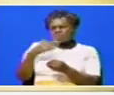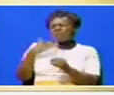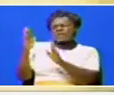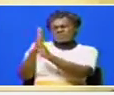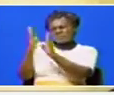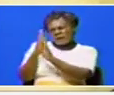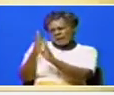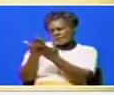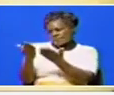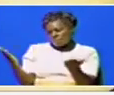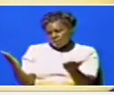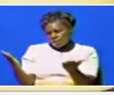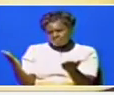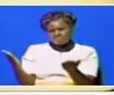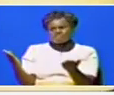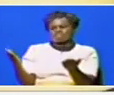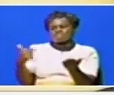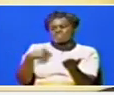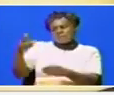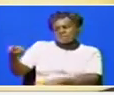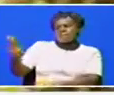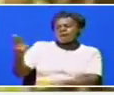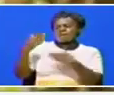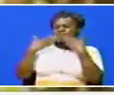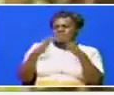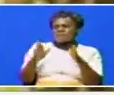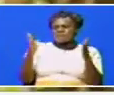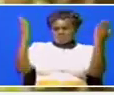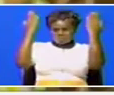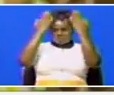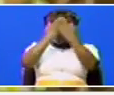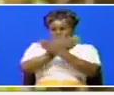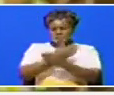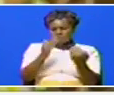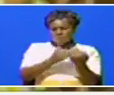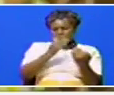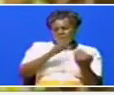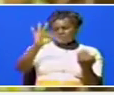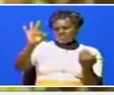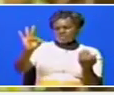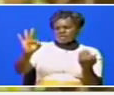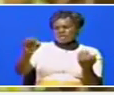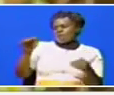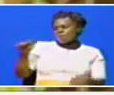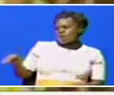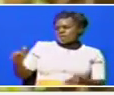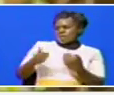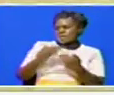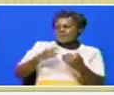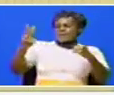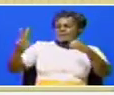kwenda kupitia hivi. Kashtukia mimi nimepigwa risasi. In the night we were able to attend to 3, but from morning we have attended to